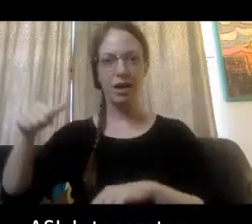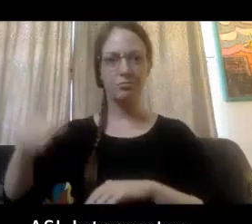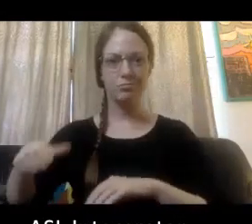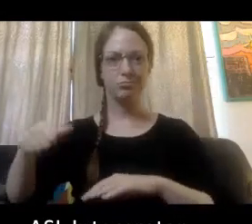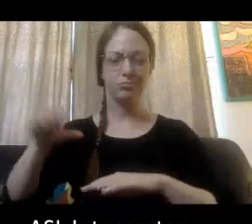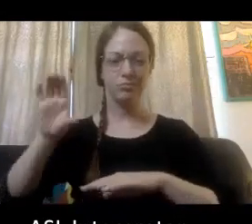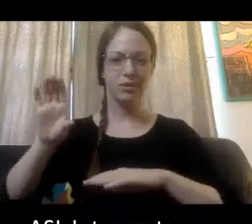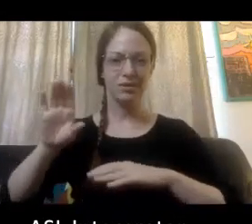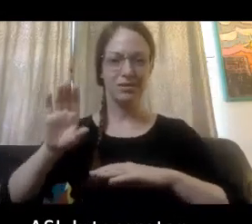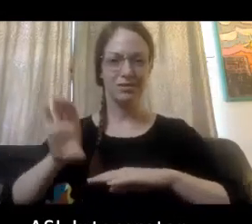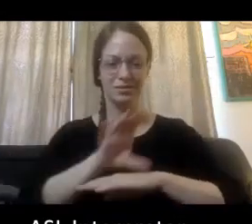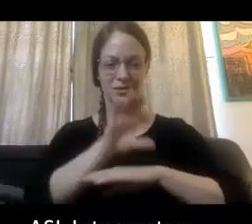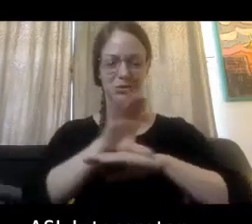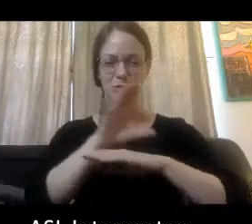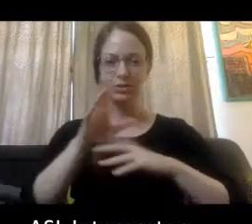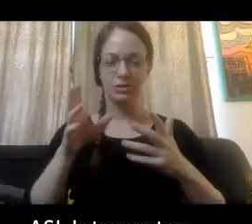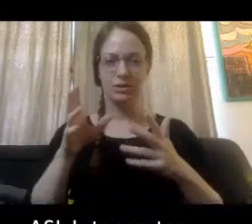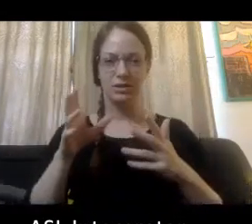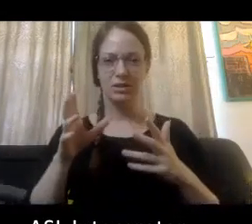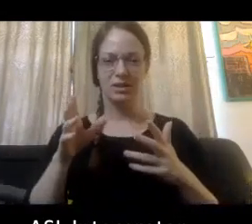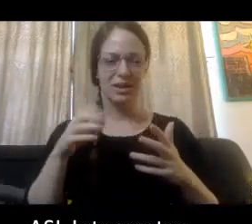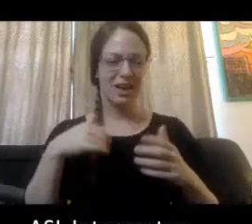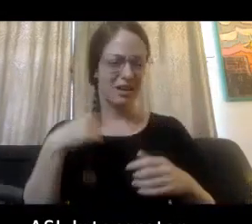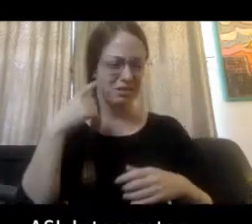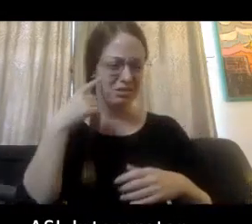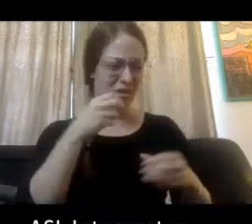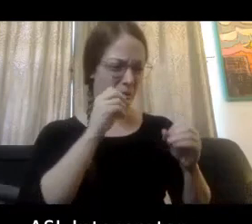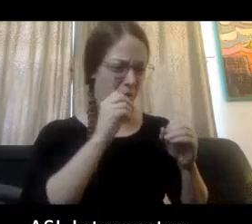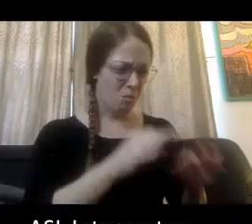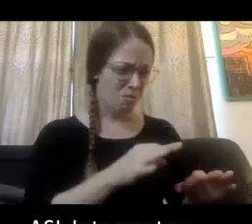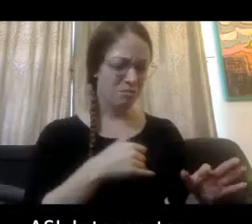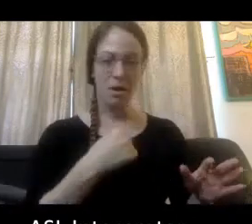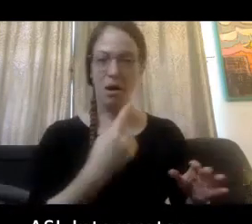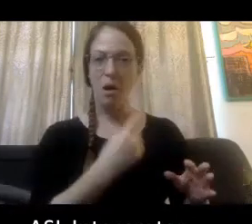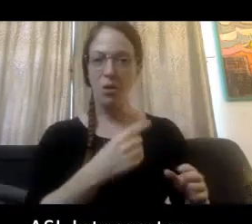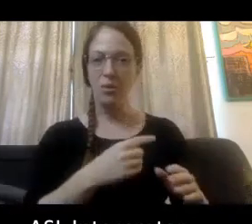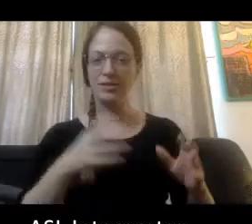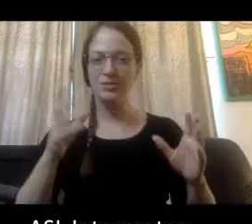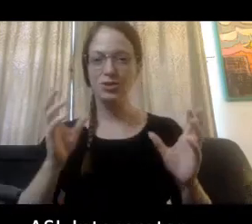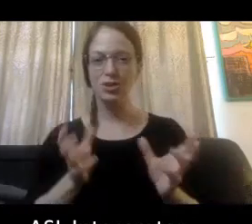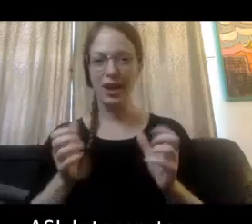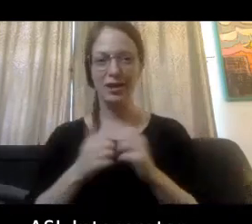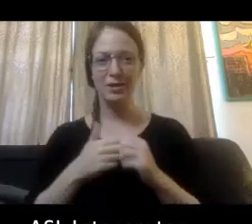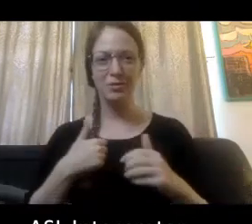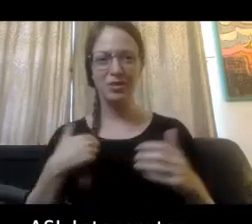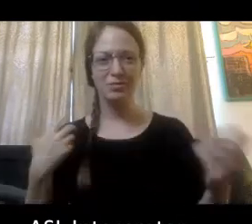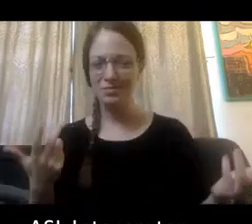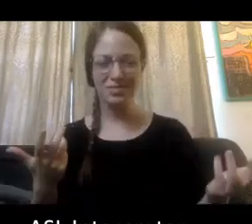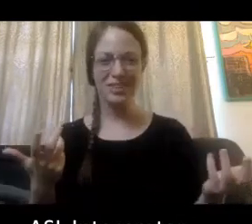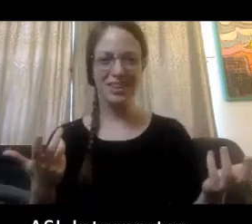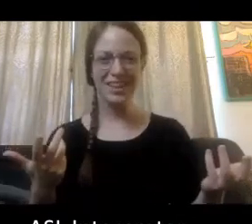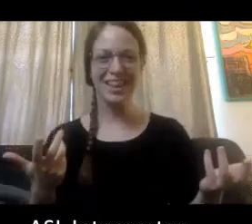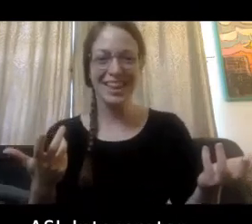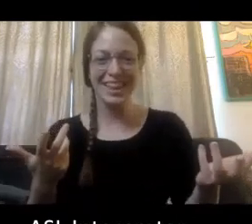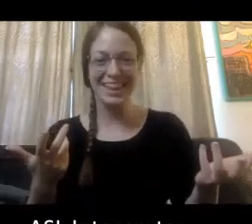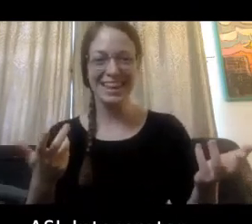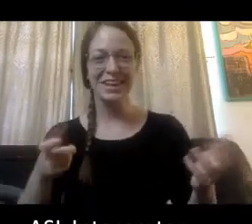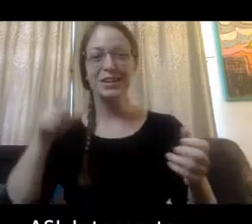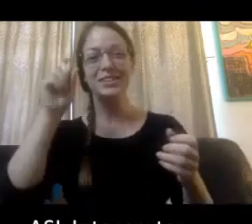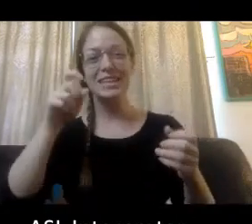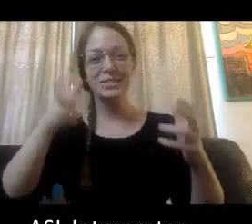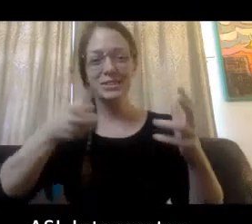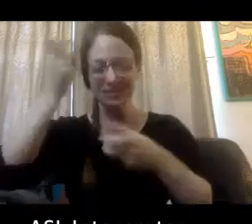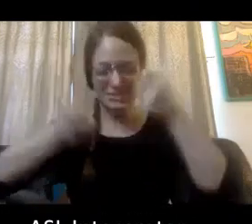maybe got it switched off. So it's always talking to me. And, you have to dig into the